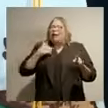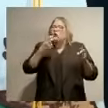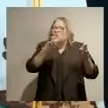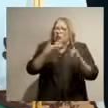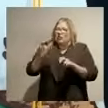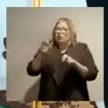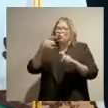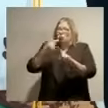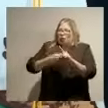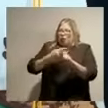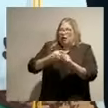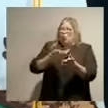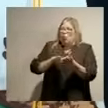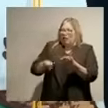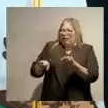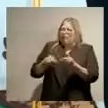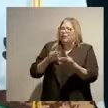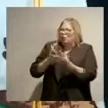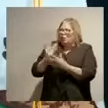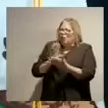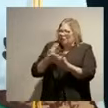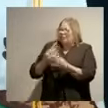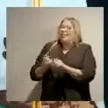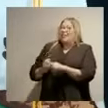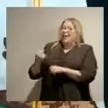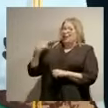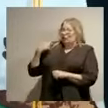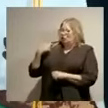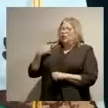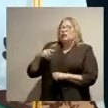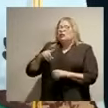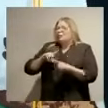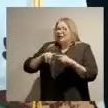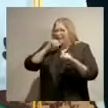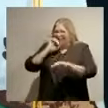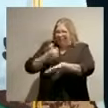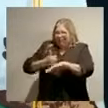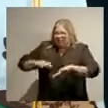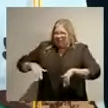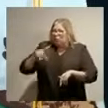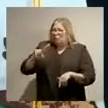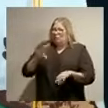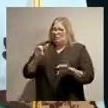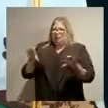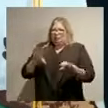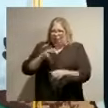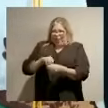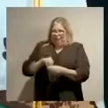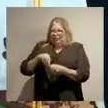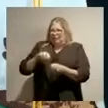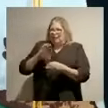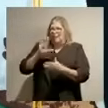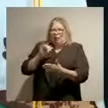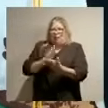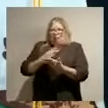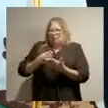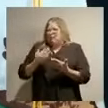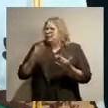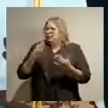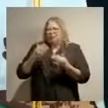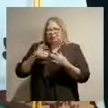budget last year, although it's not in place yet. It was supposed to be done by the budget by this beginning of this upcoming fiscal